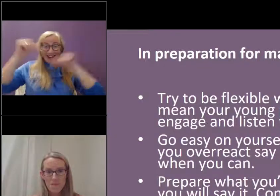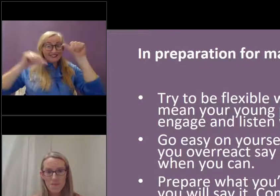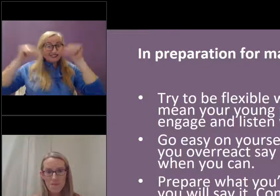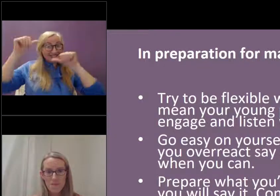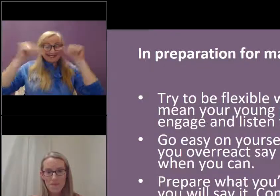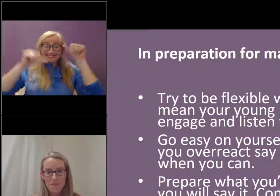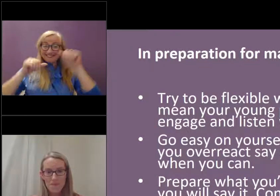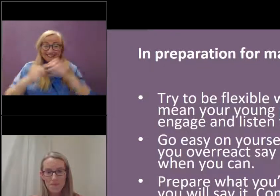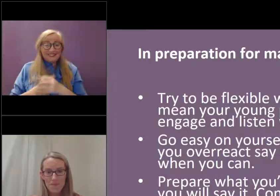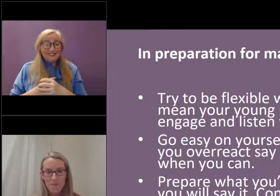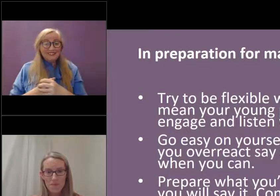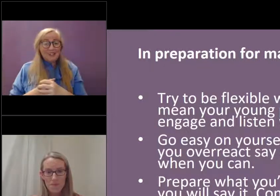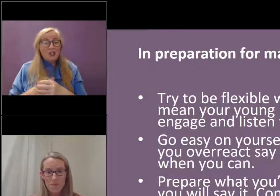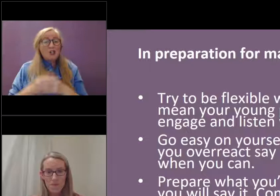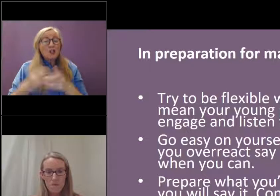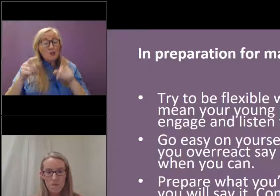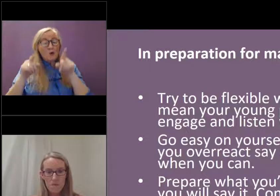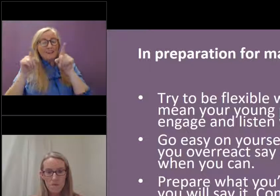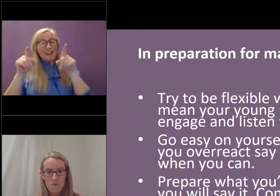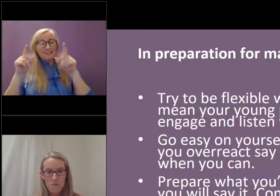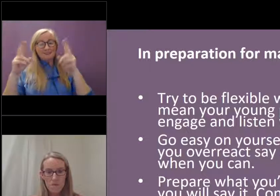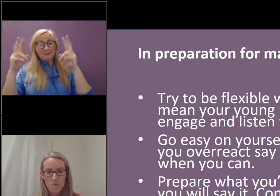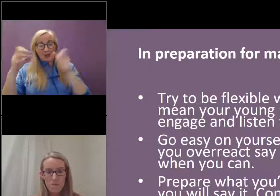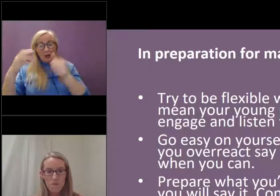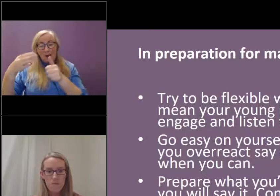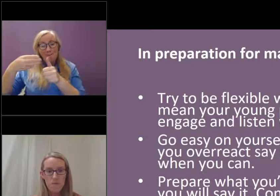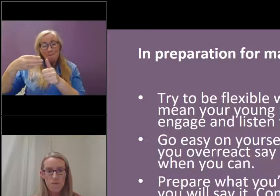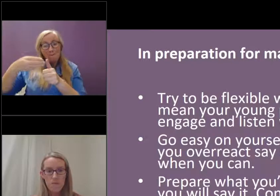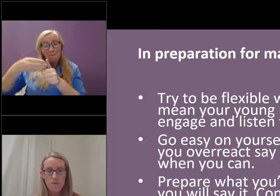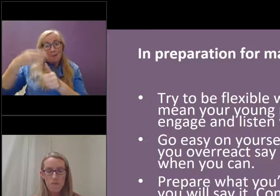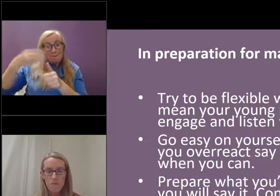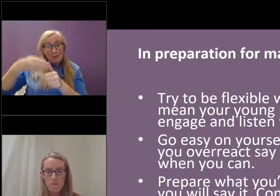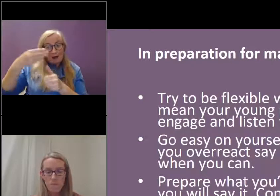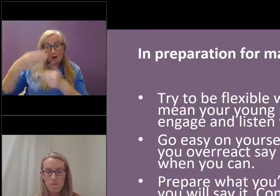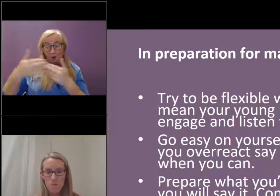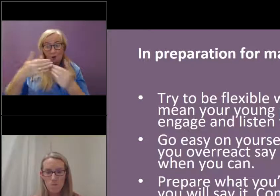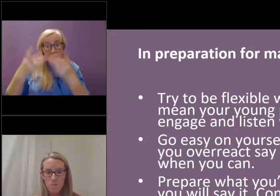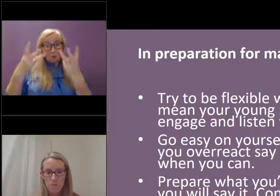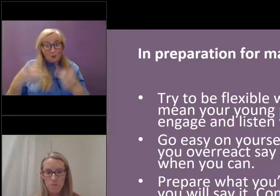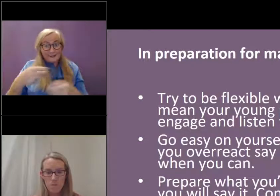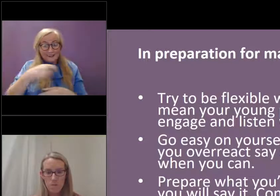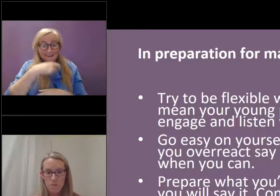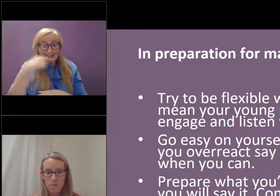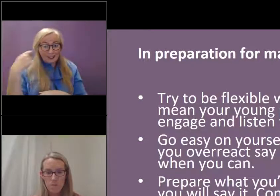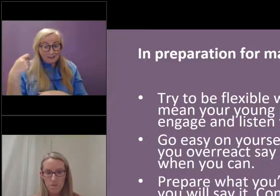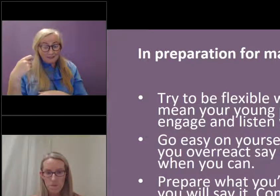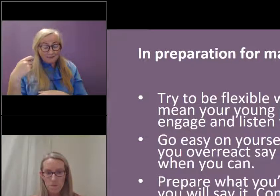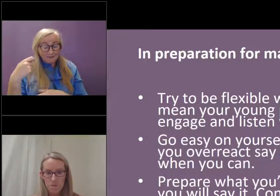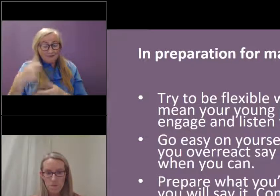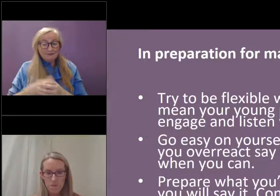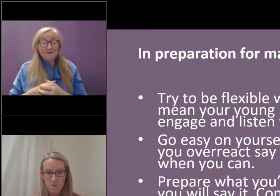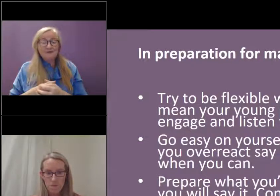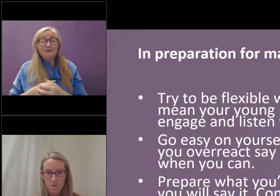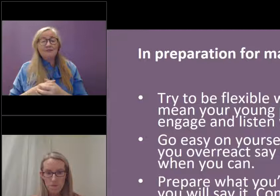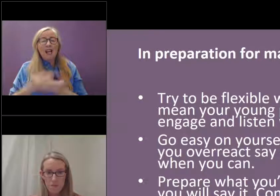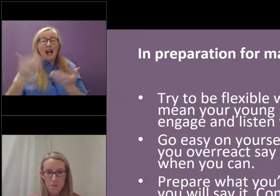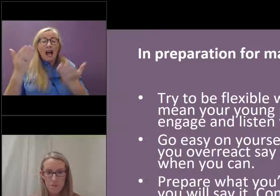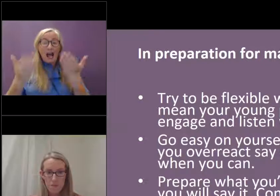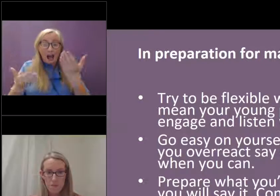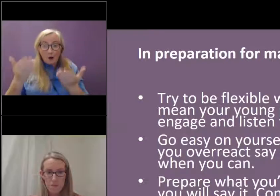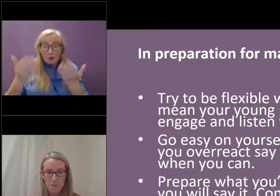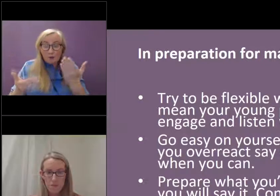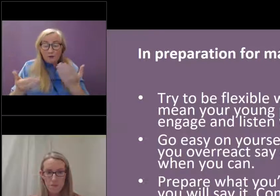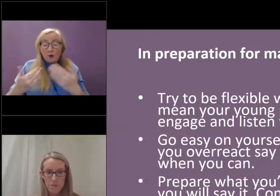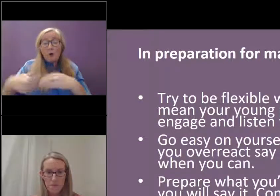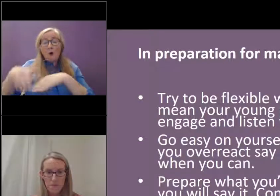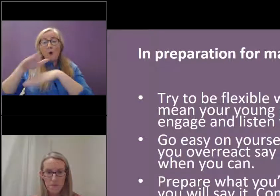That idea of preparation, preparing what you're going to say, and how and where and what time of